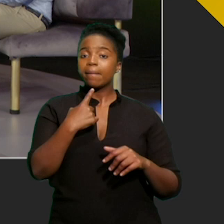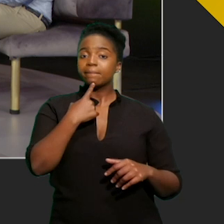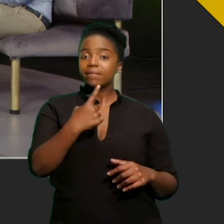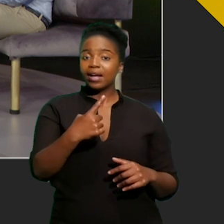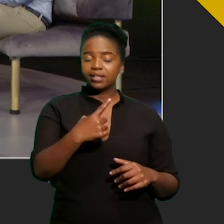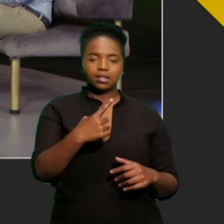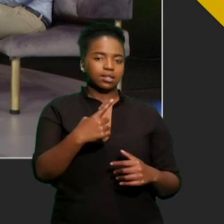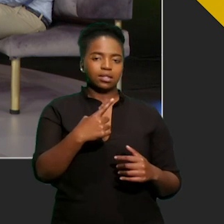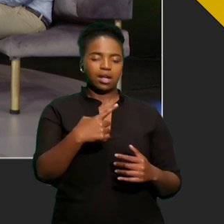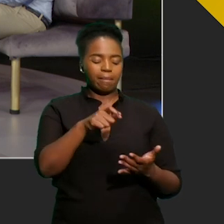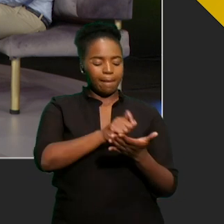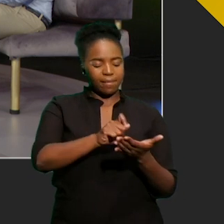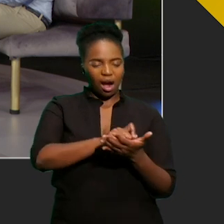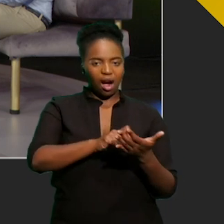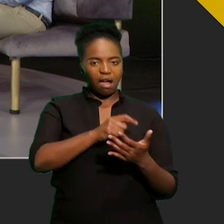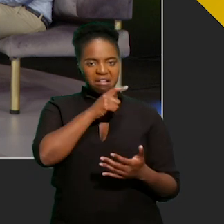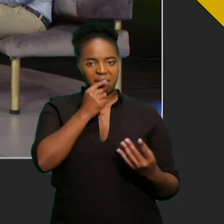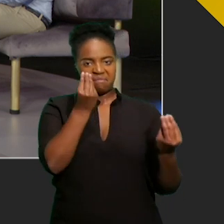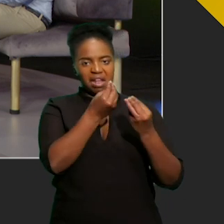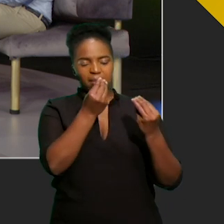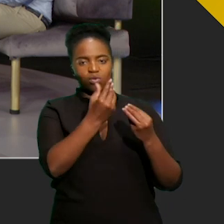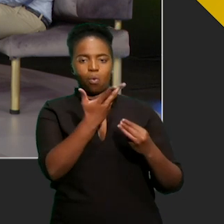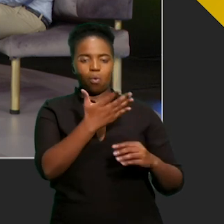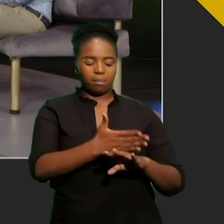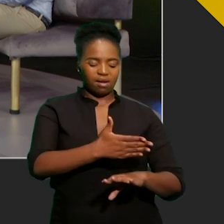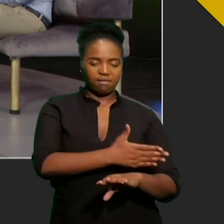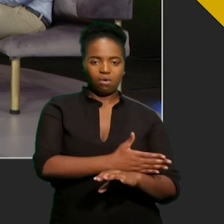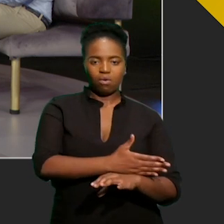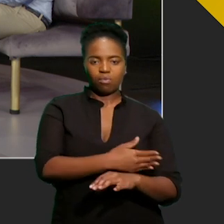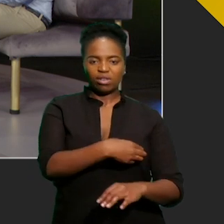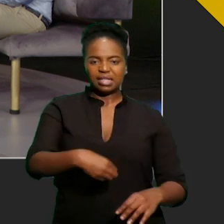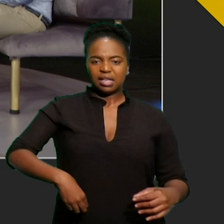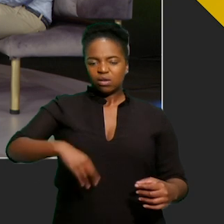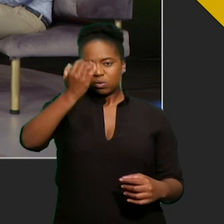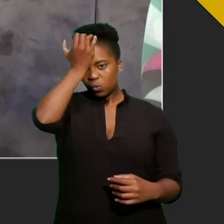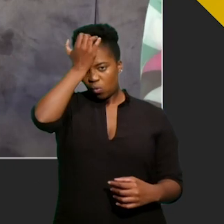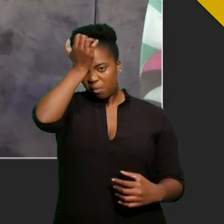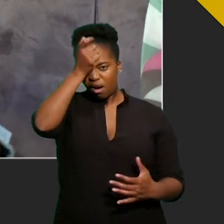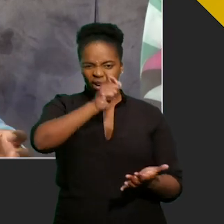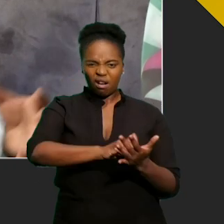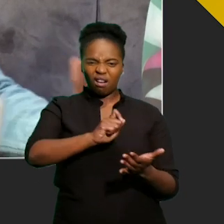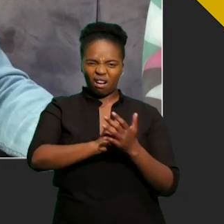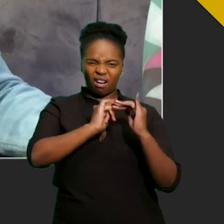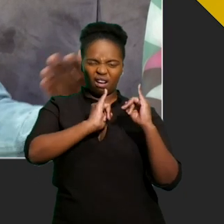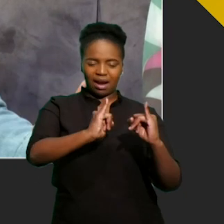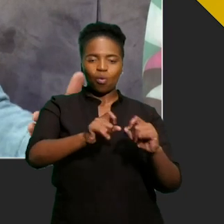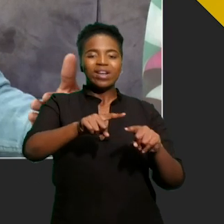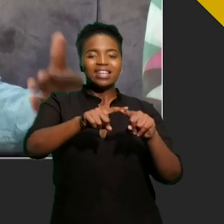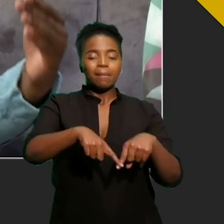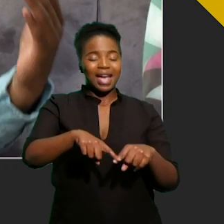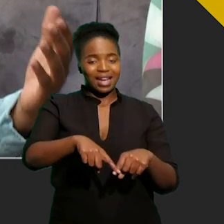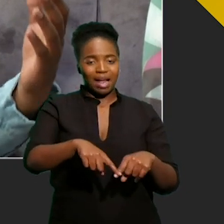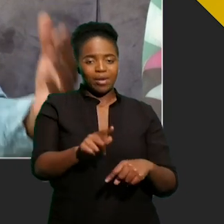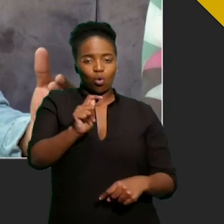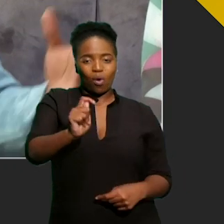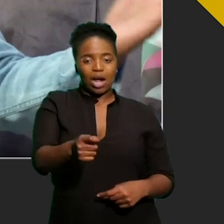is written to Kunagabi by our former president, Ubaba Jacob Zuma, and how people have written those stories are influenced by what's in the bag. I